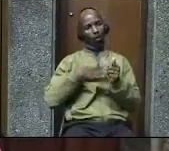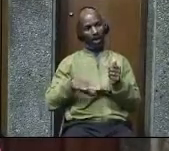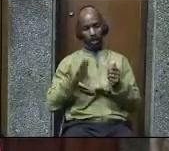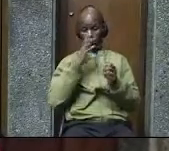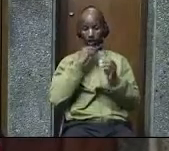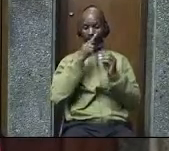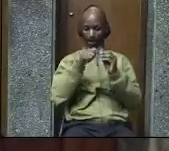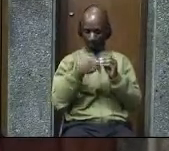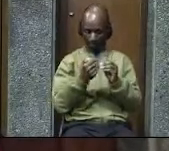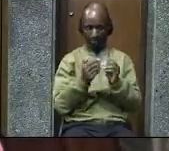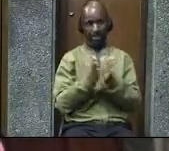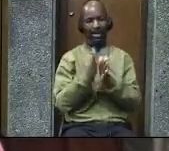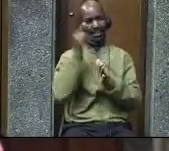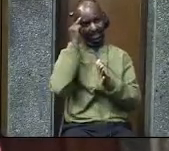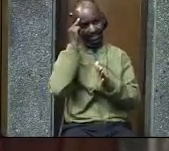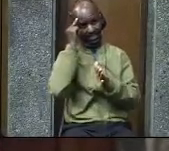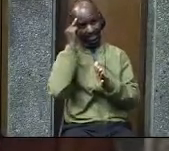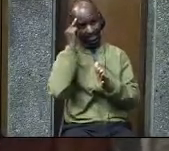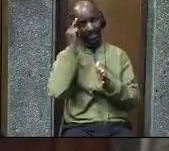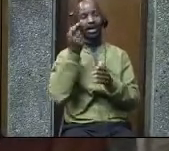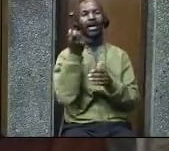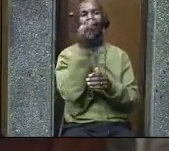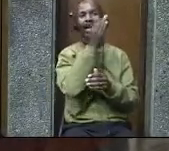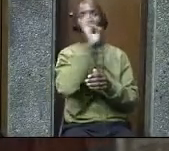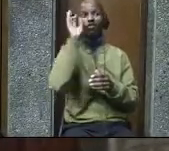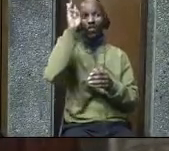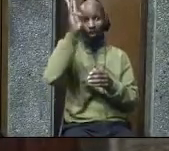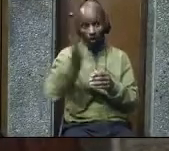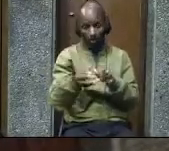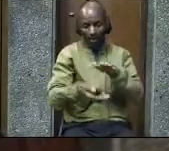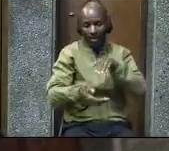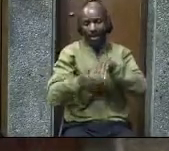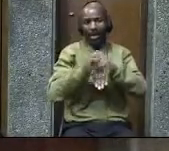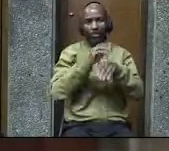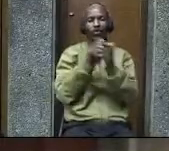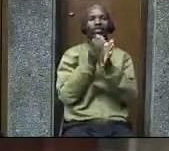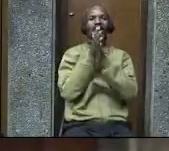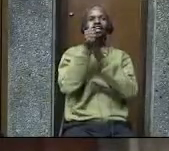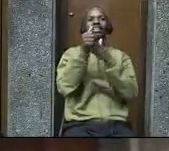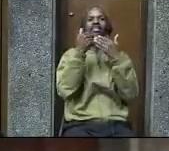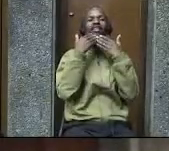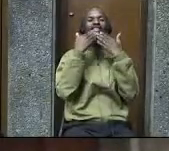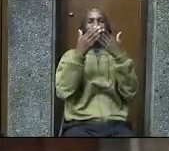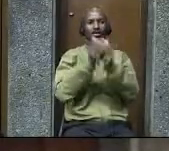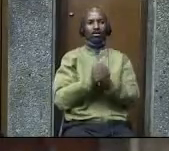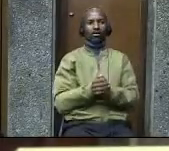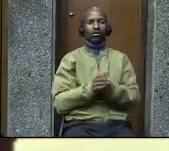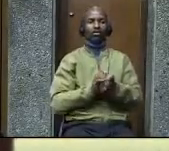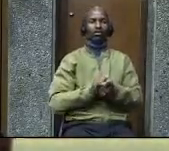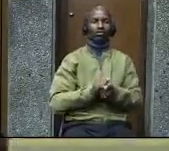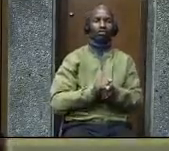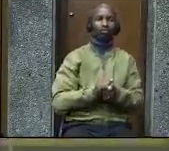little, I think the rest if will be covered by leaders. Thank you. Over and out.